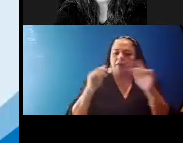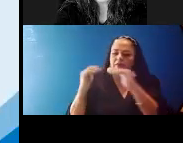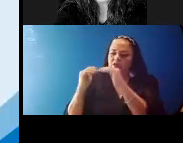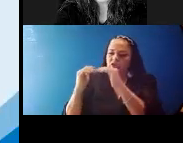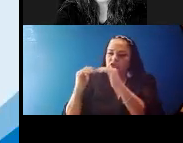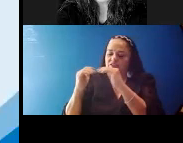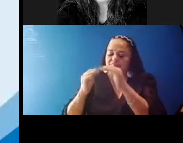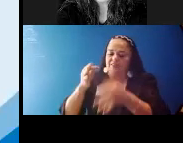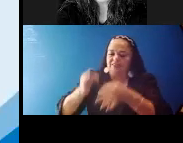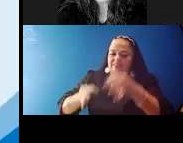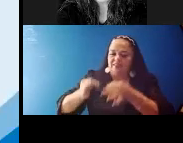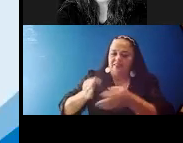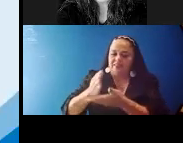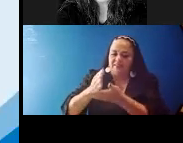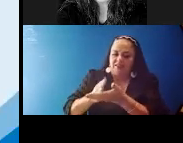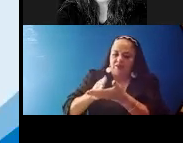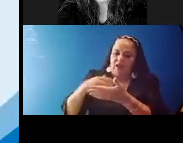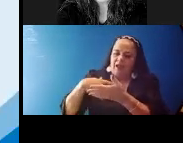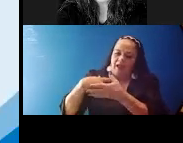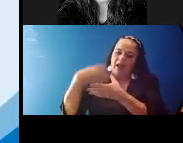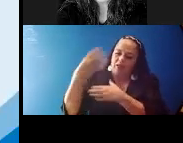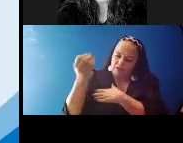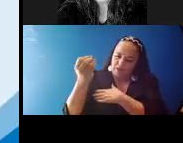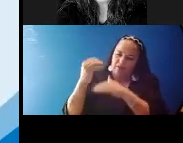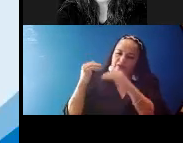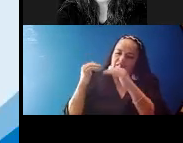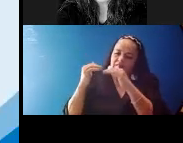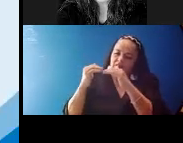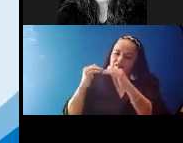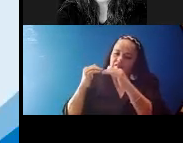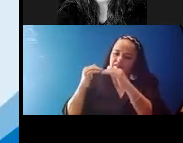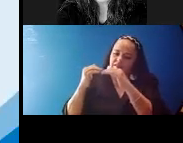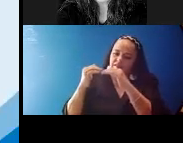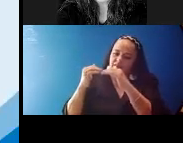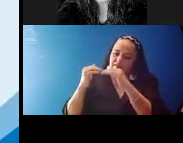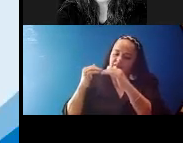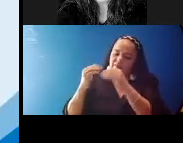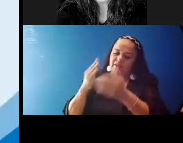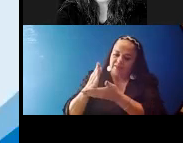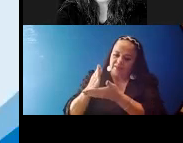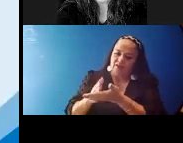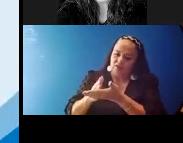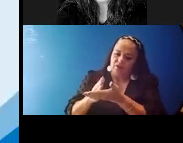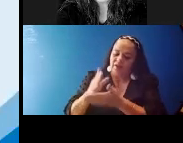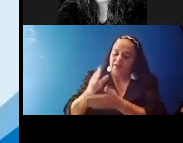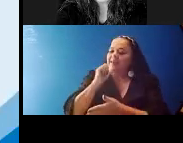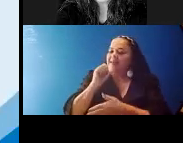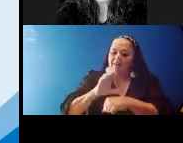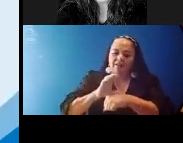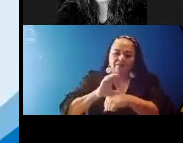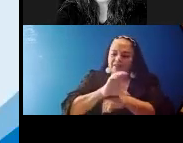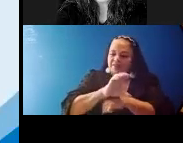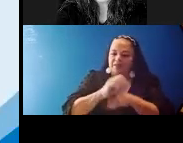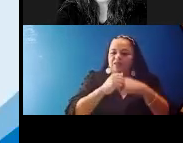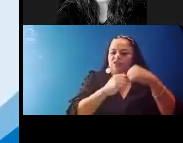really any sectors we're talking about, is outside the sector's purview, right? So disinvestment is a structural issue that